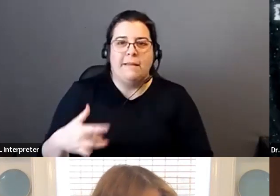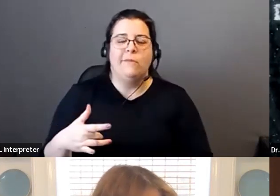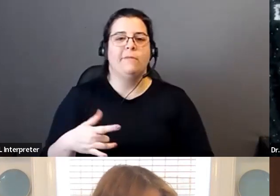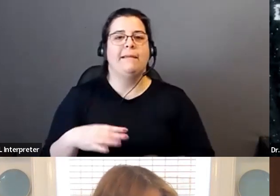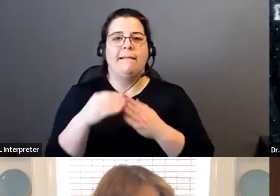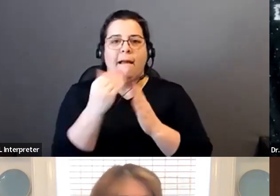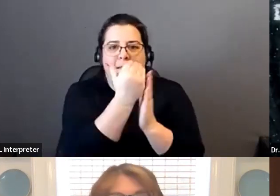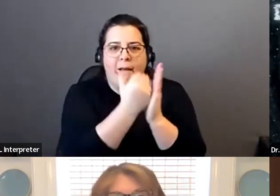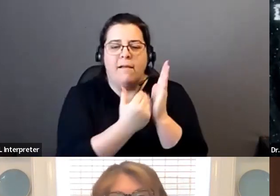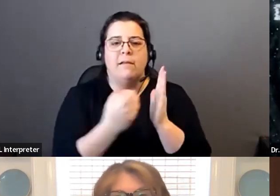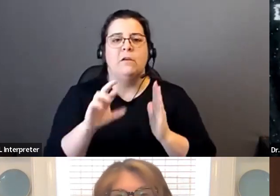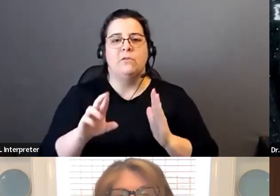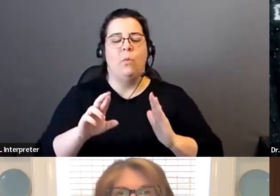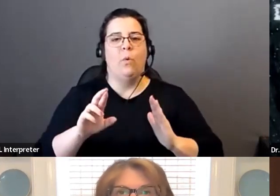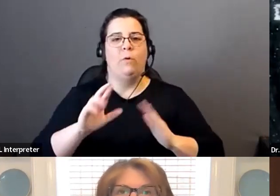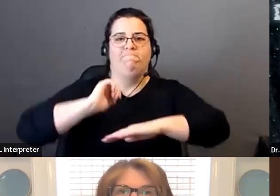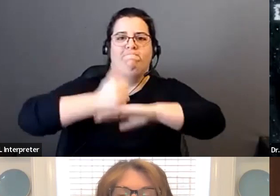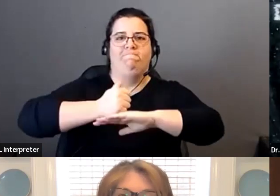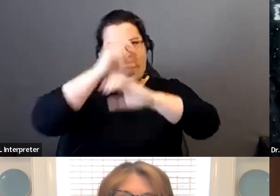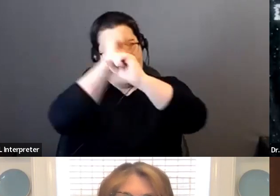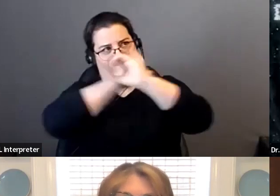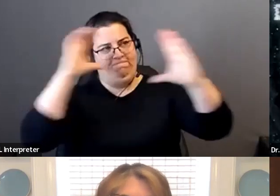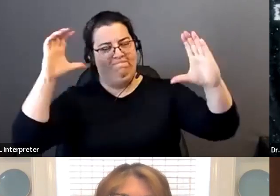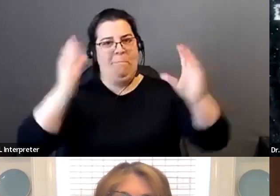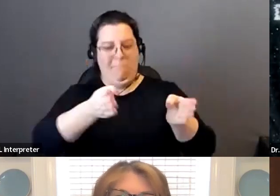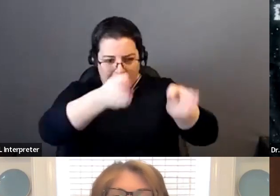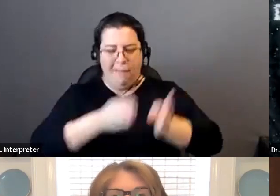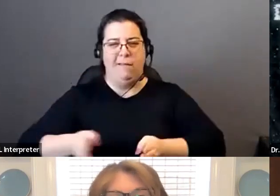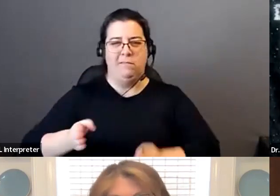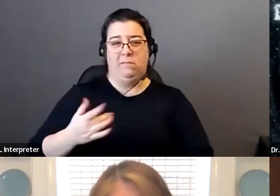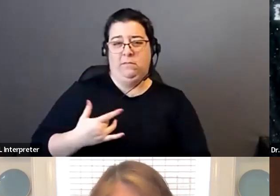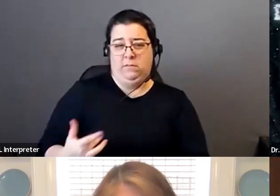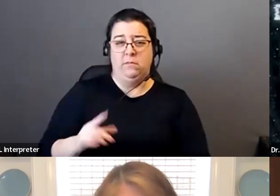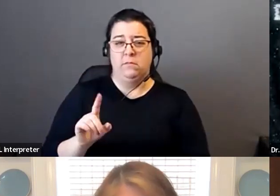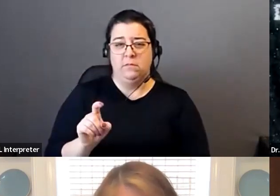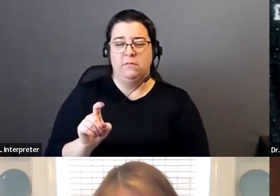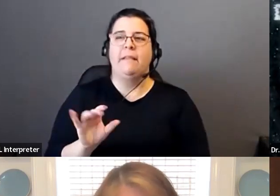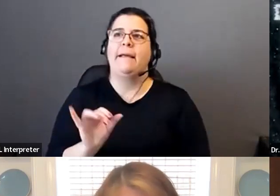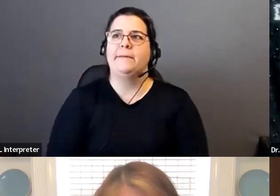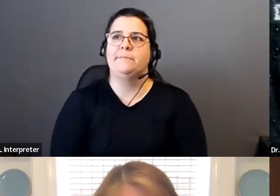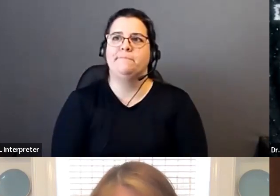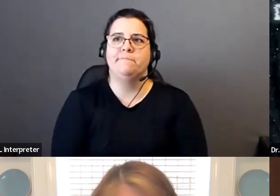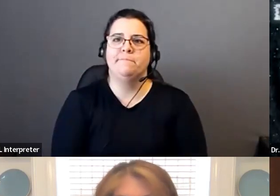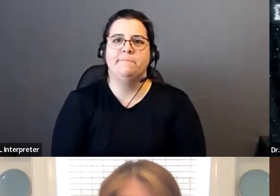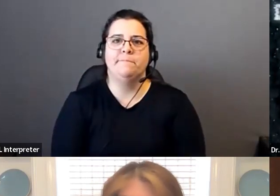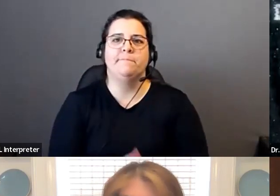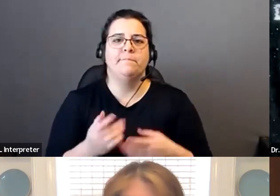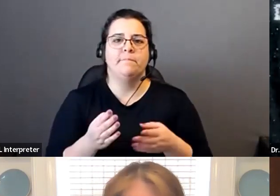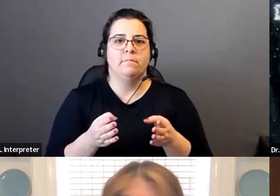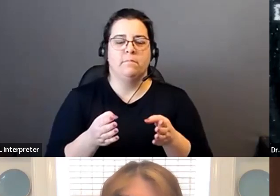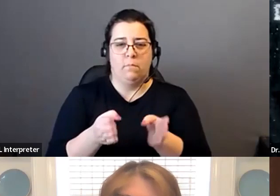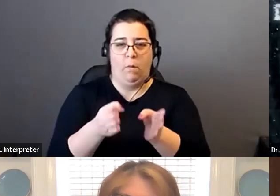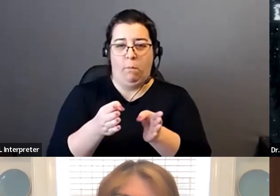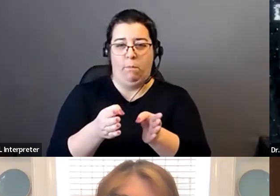guests, and what do you do with respect to like a preparatory email? I guess you